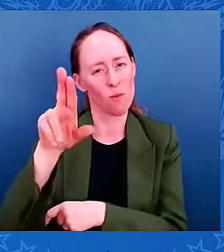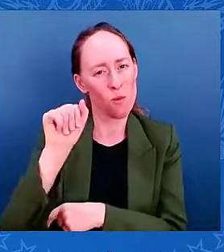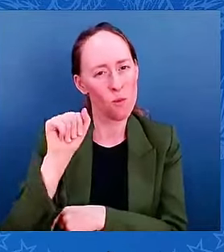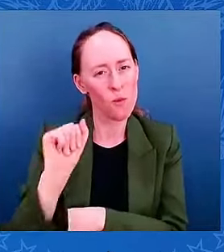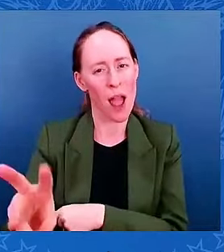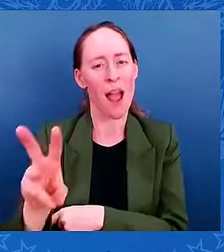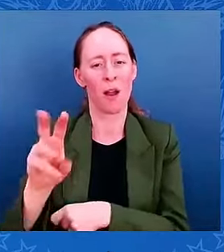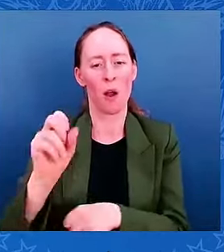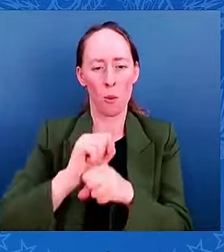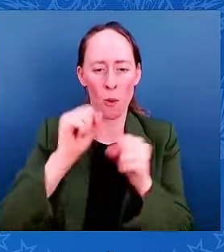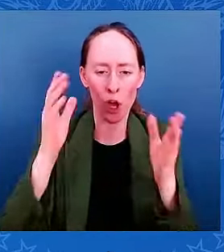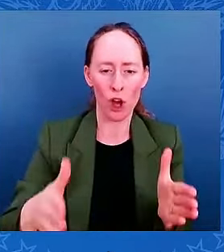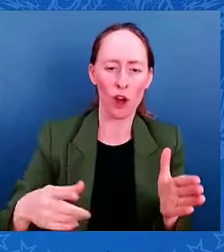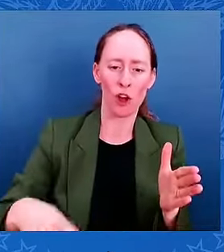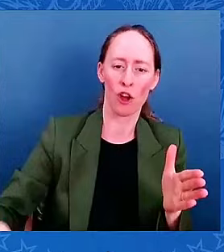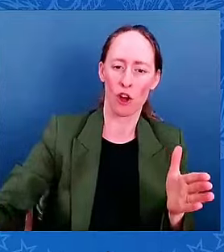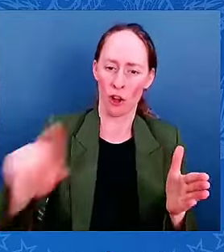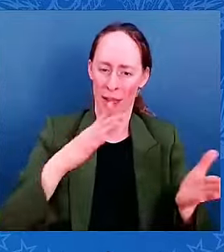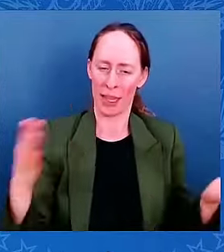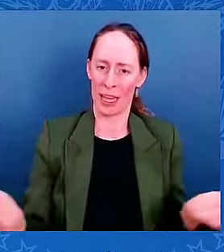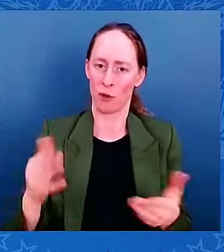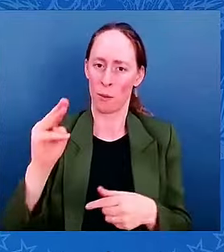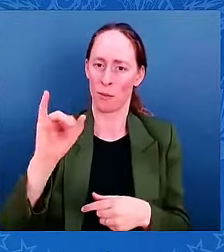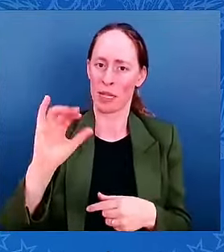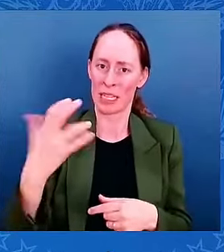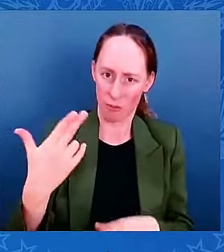And Kamala walked it as well.